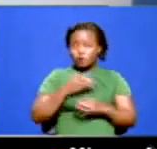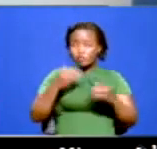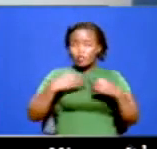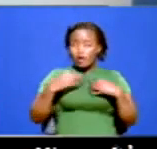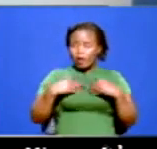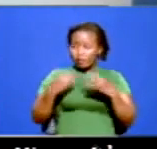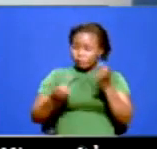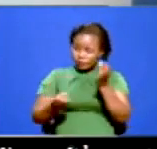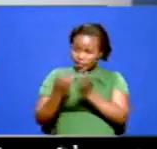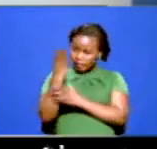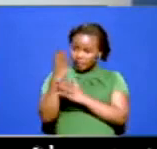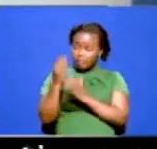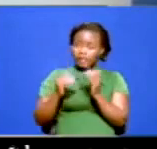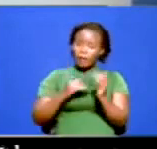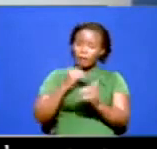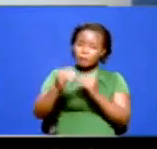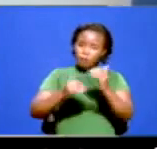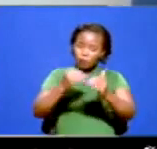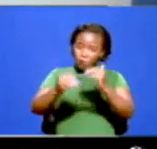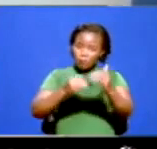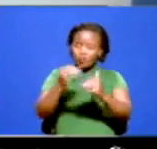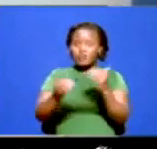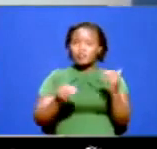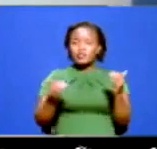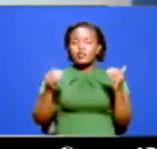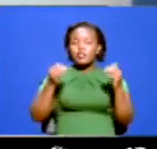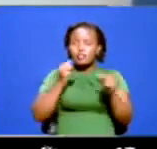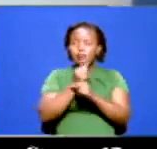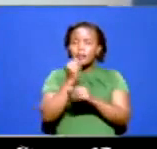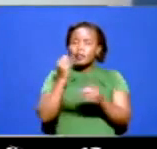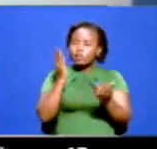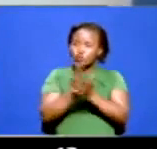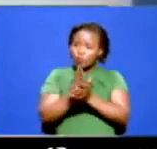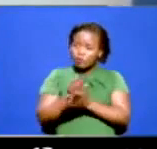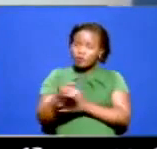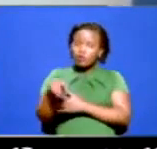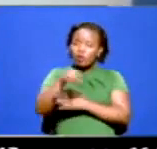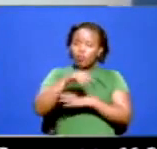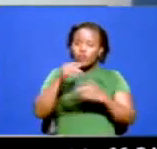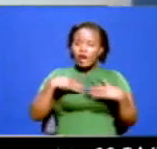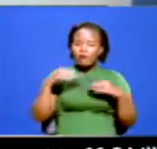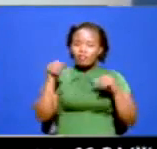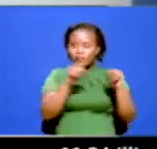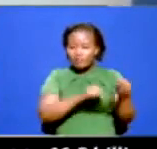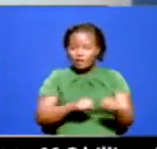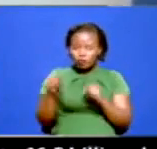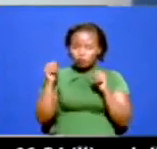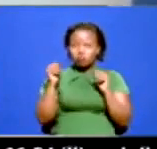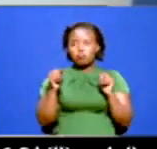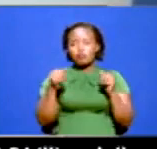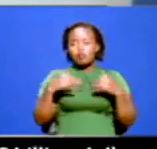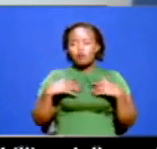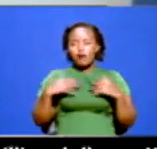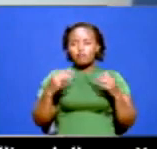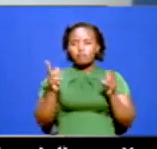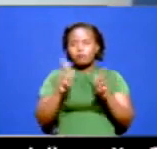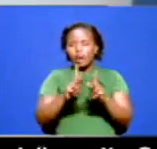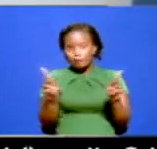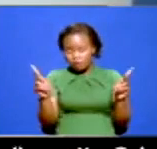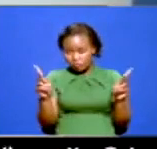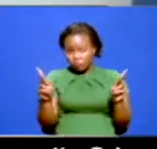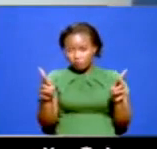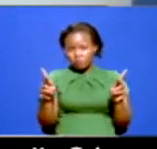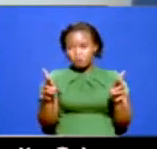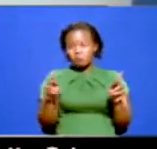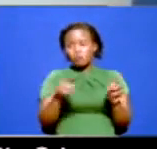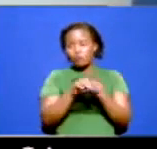process of re-engineering and restructuring AMISOM. Okay?